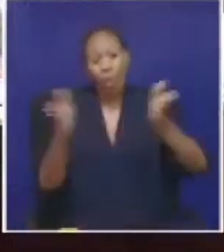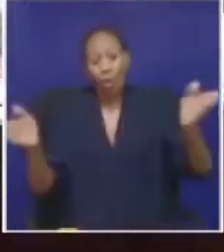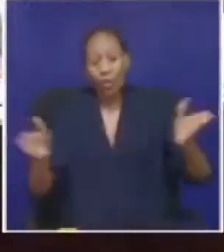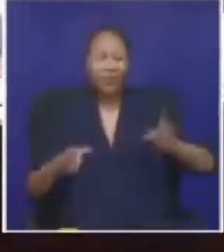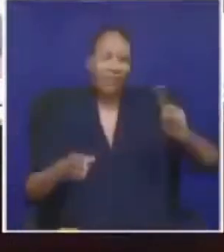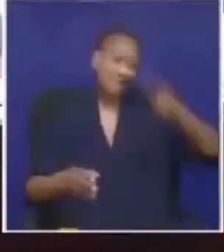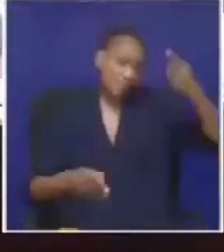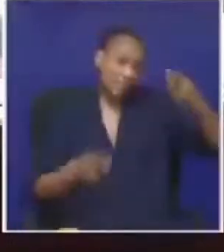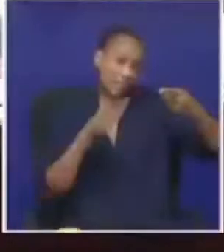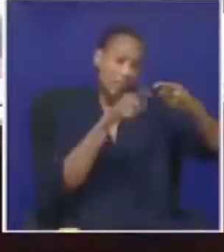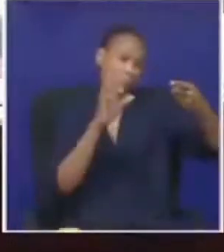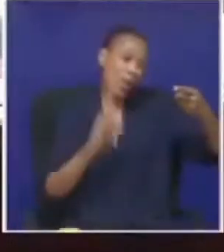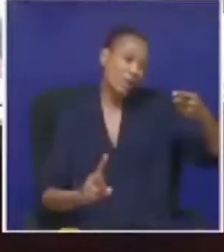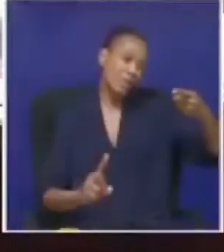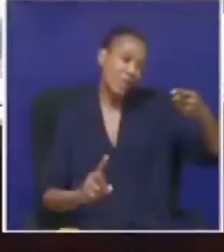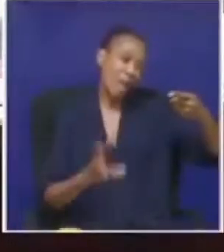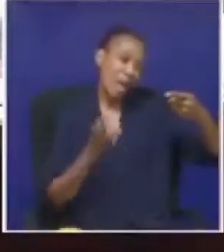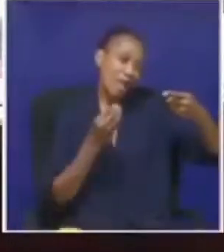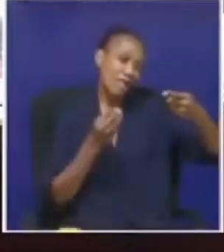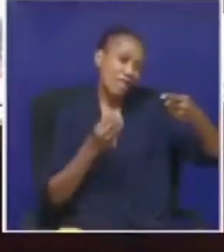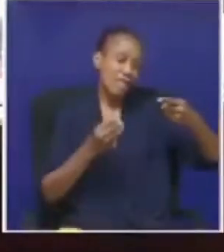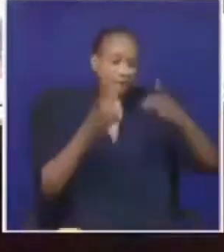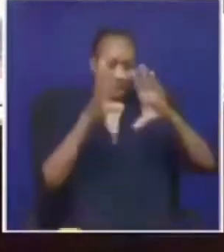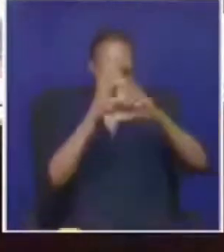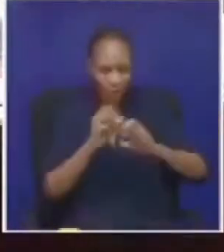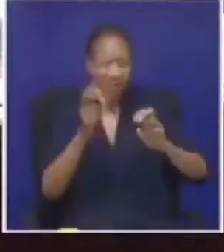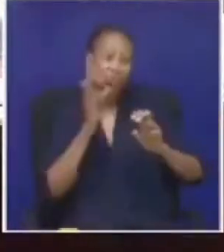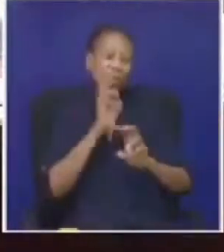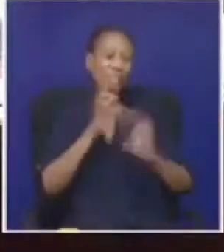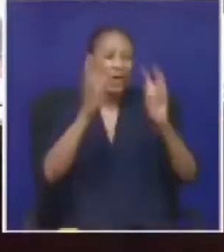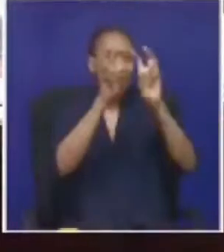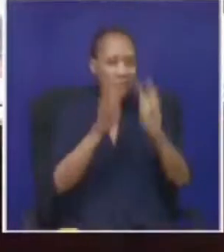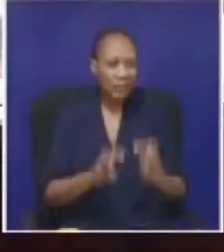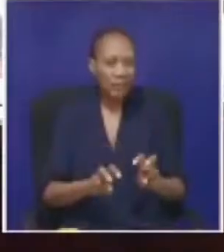reforms in the following areas: energy, water,